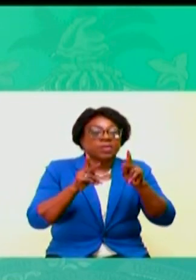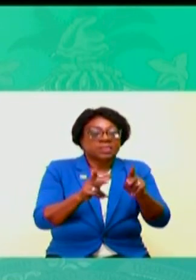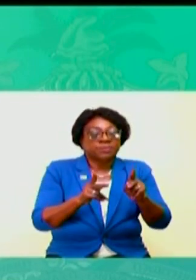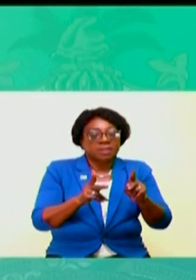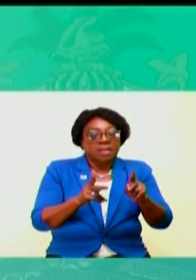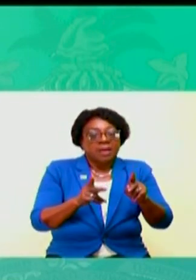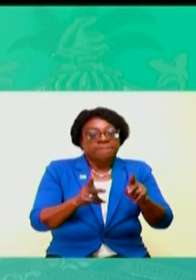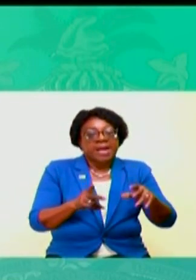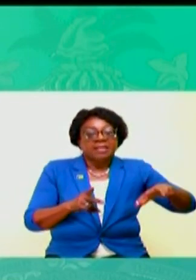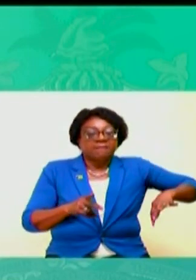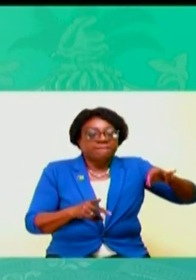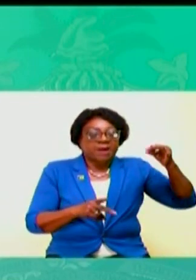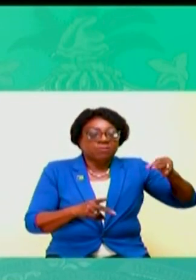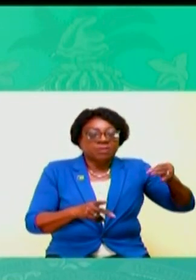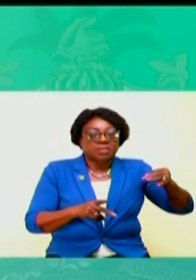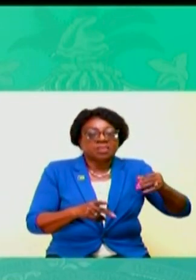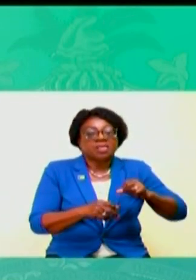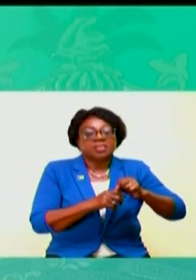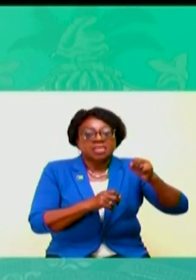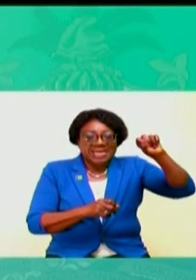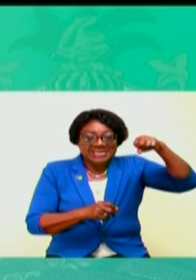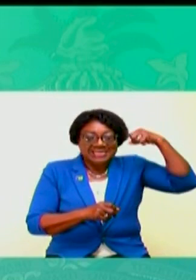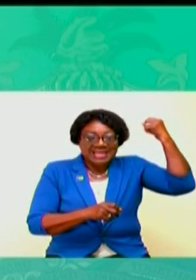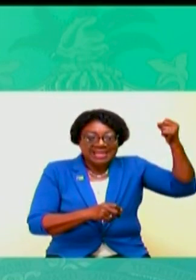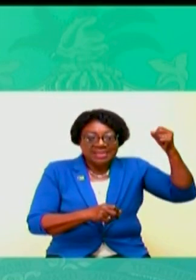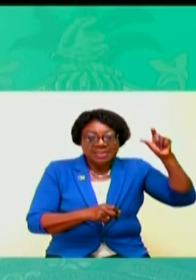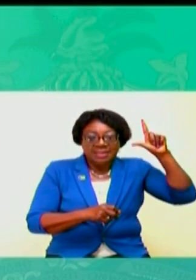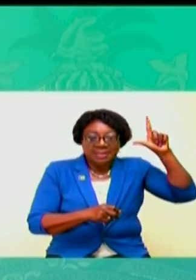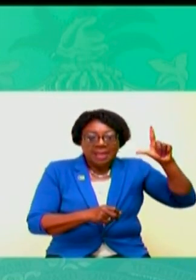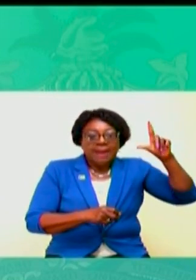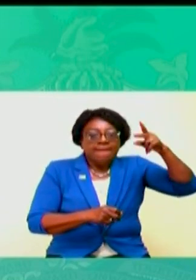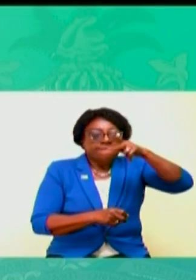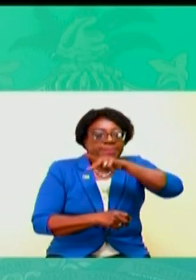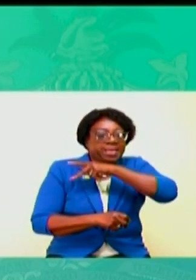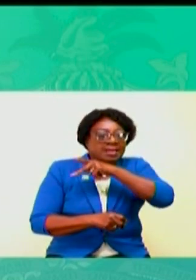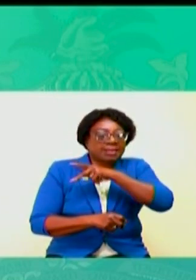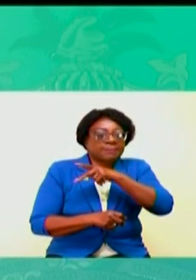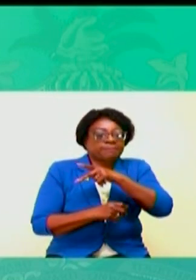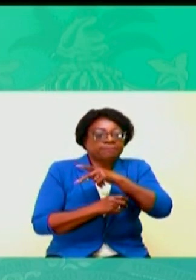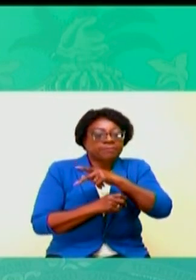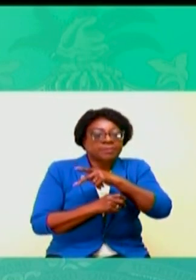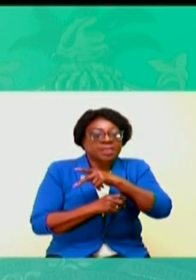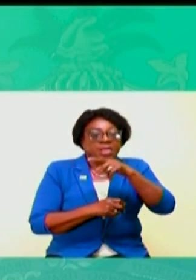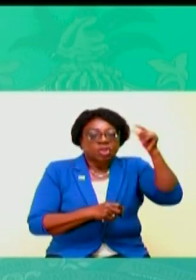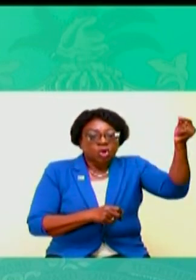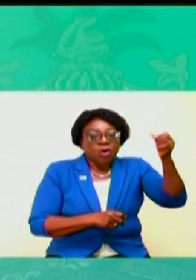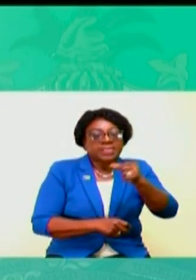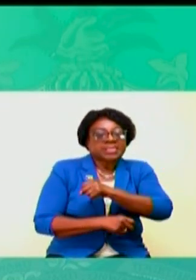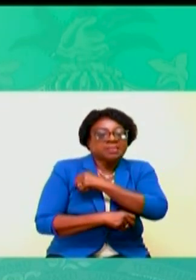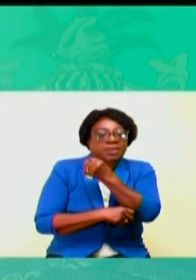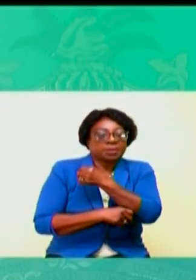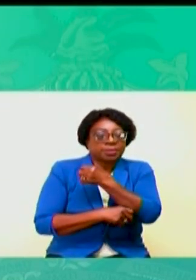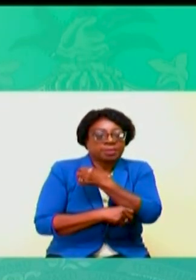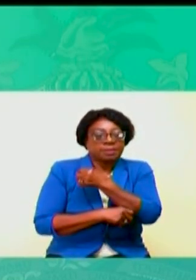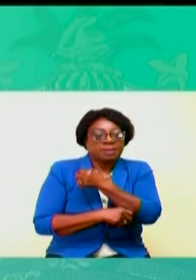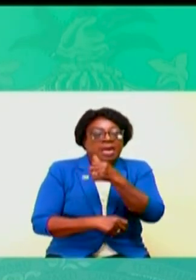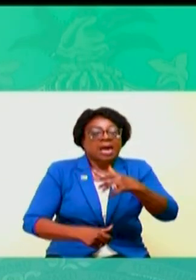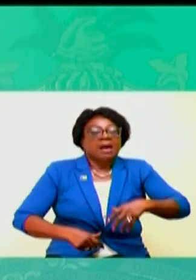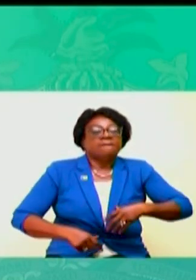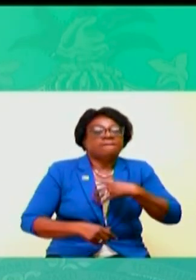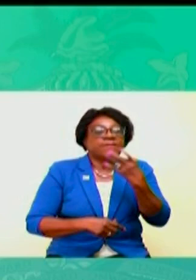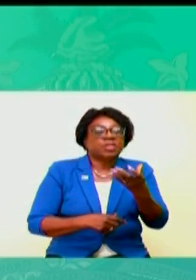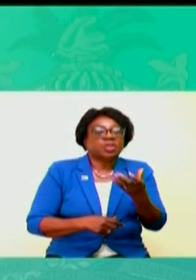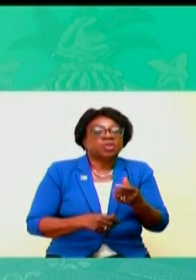founders, such as Sir Lyndon Pinley and others. Included, of course, is George Smith. I wish to convey